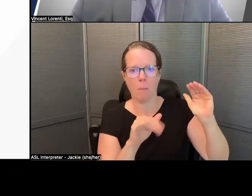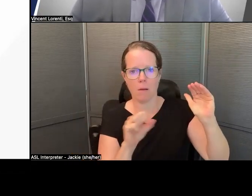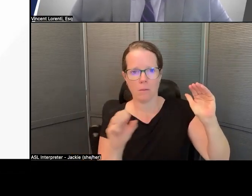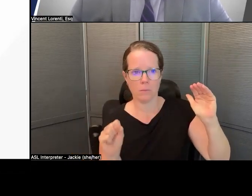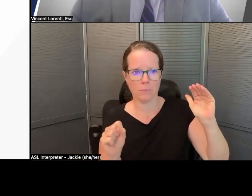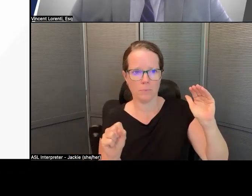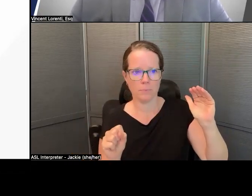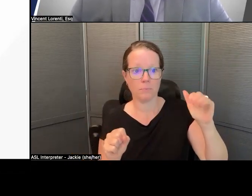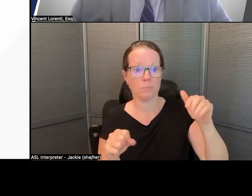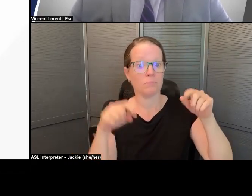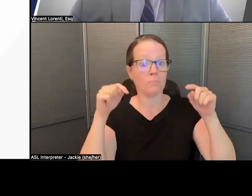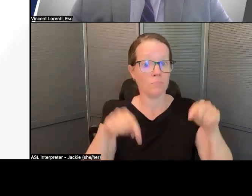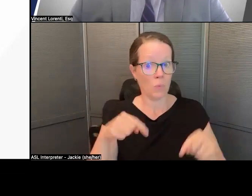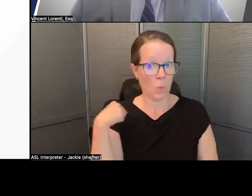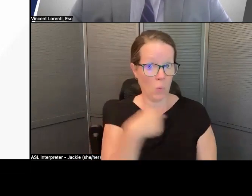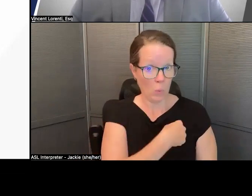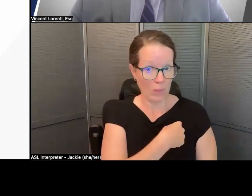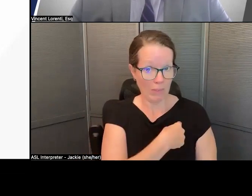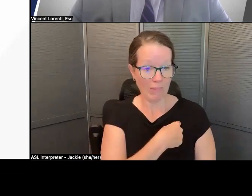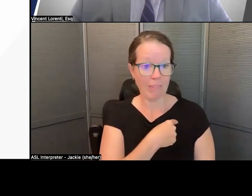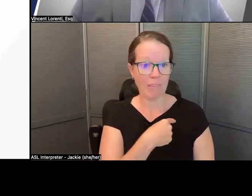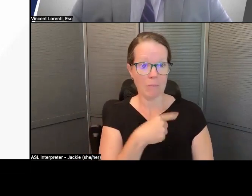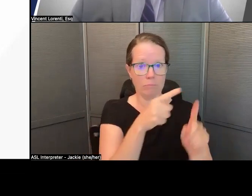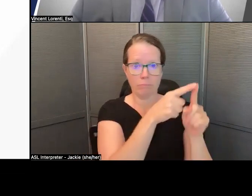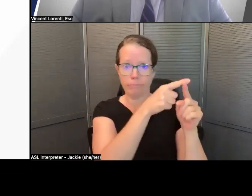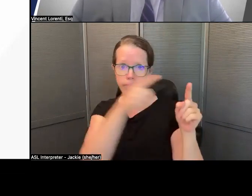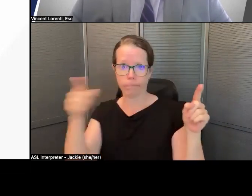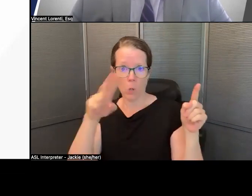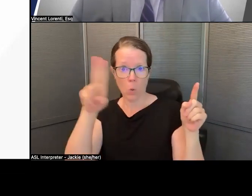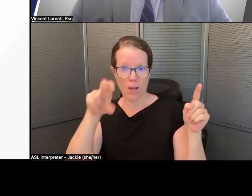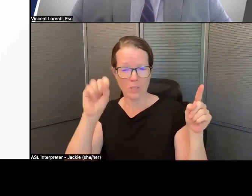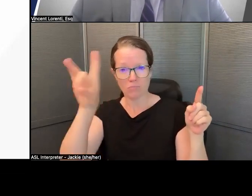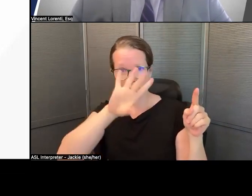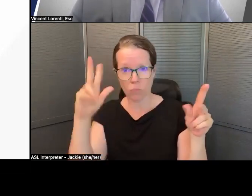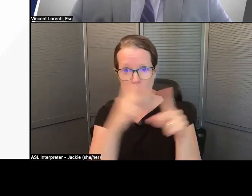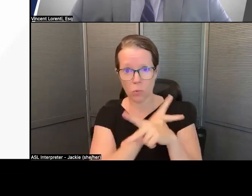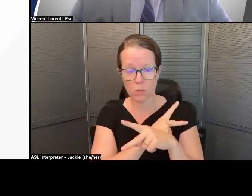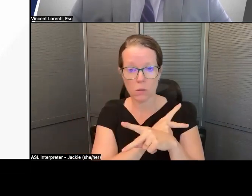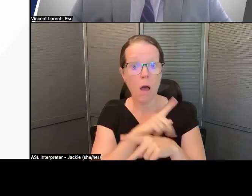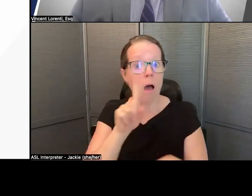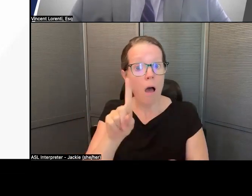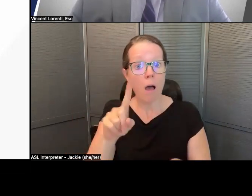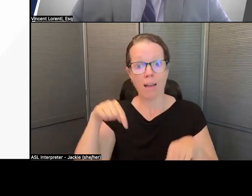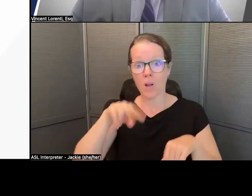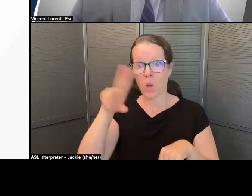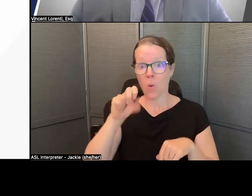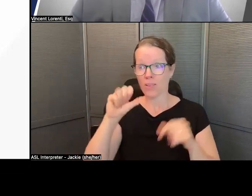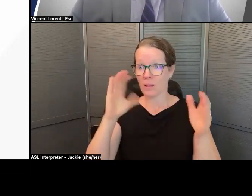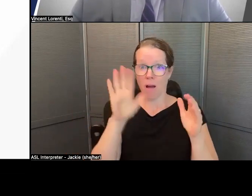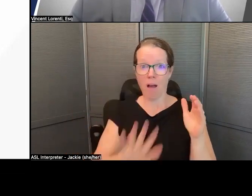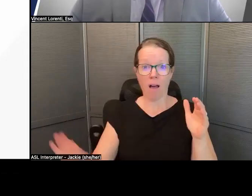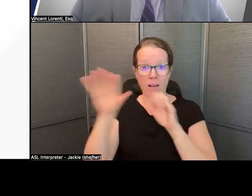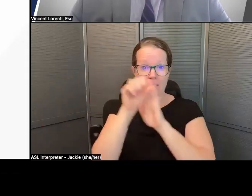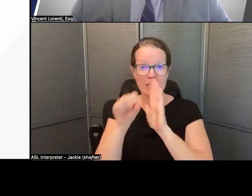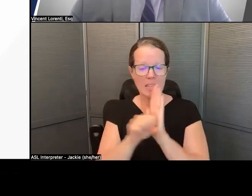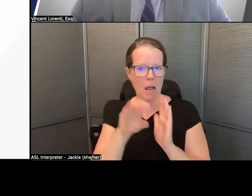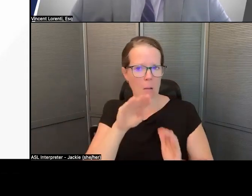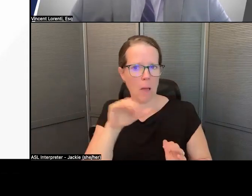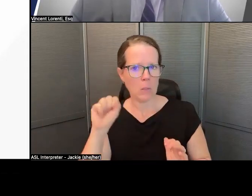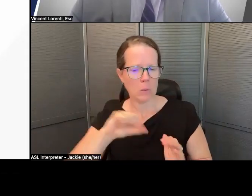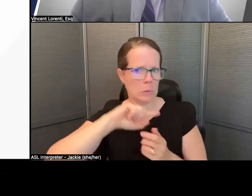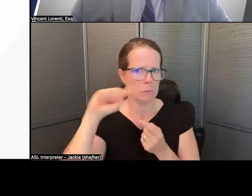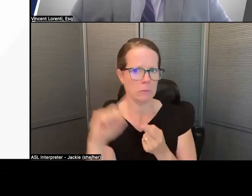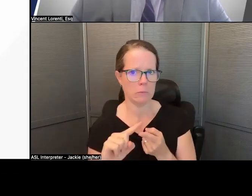100,000. Thankfully, Massachusetts has the lowest incarceration rate in the United States. Depending on which source you're looking at, it's